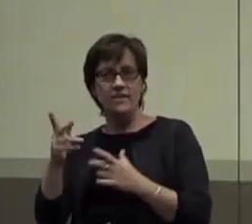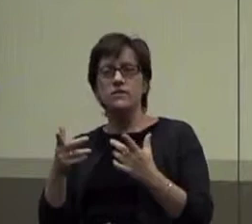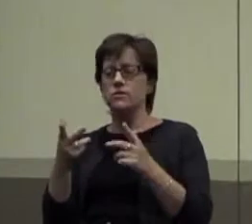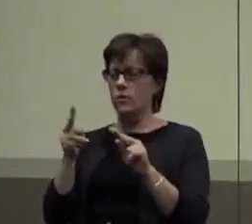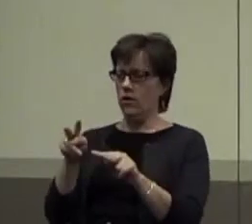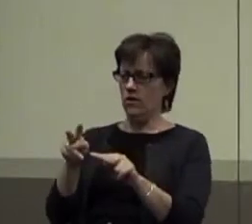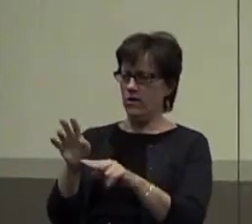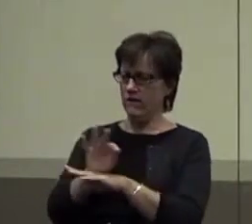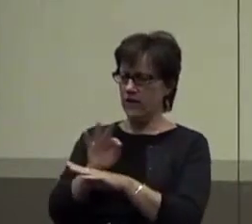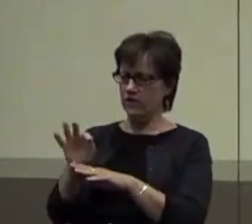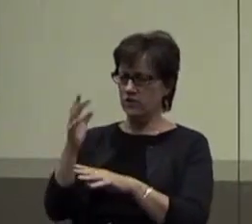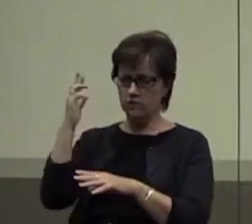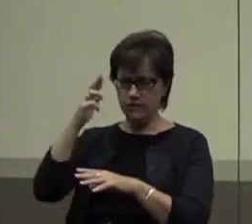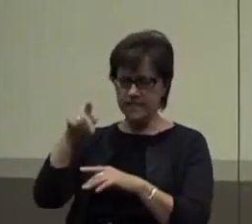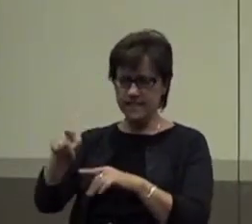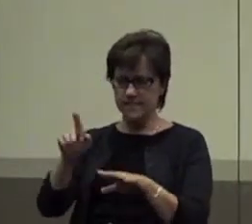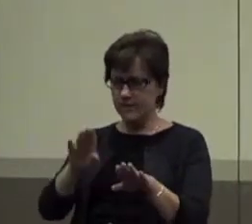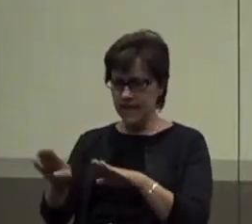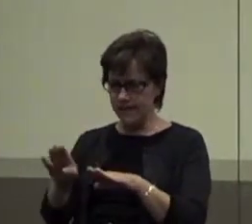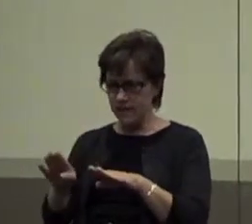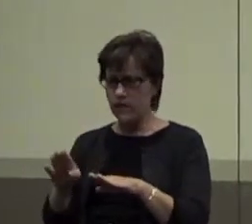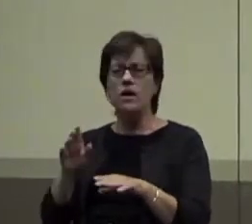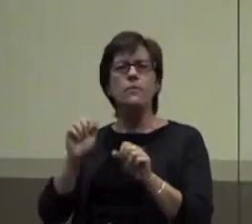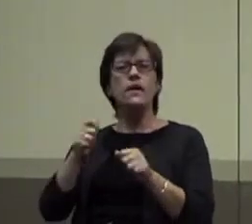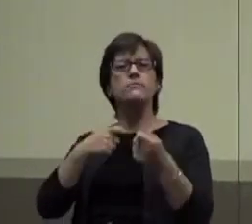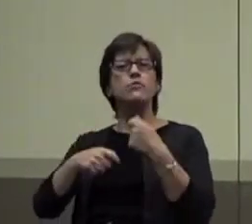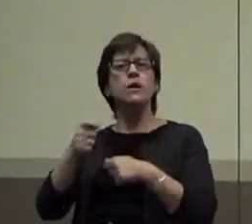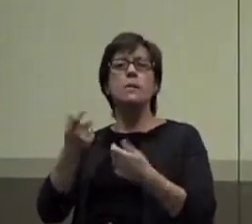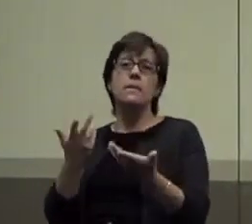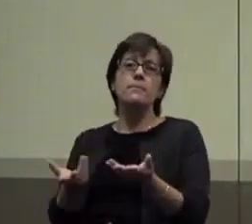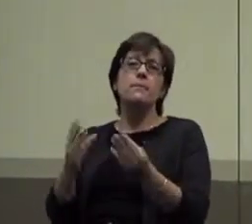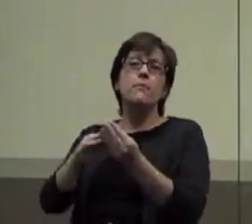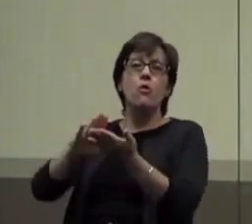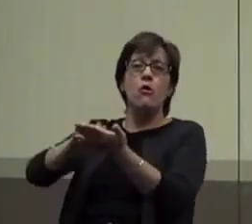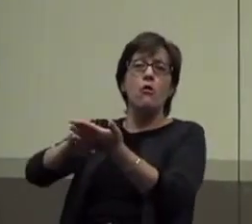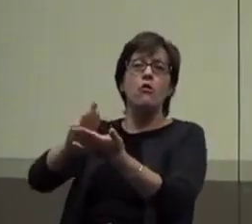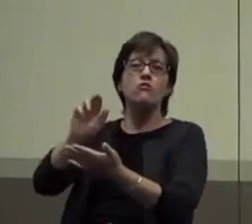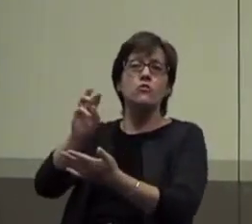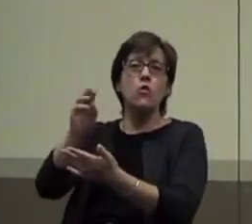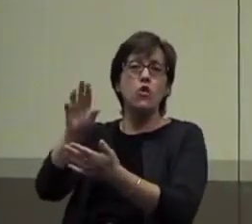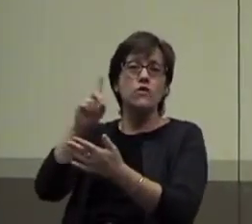function. Possible replacements are more rewards for doing tasks.